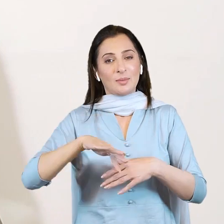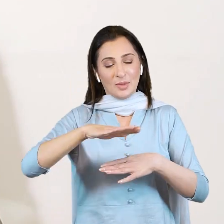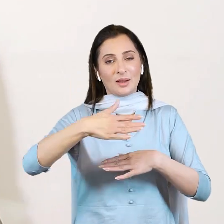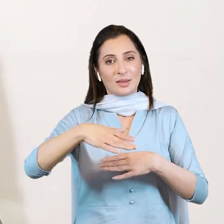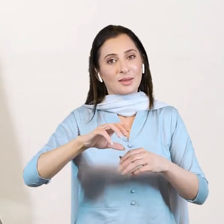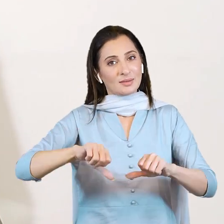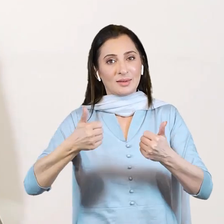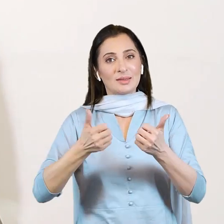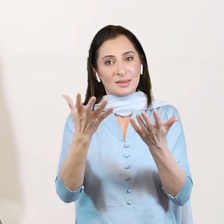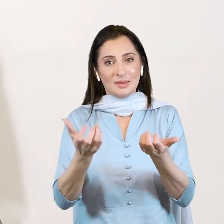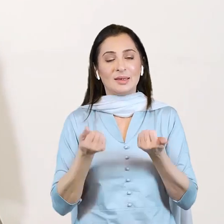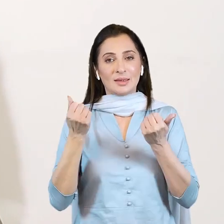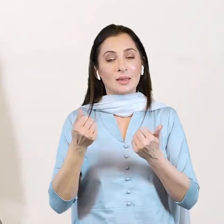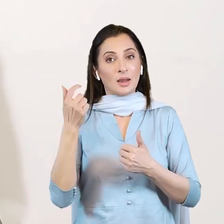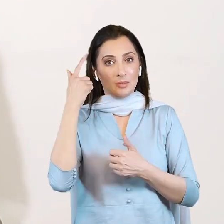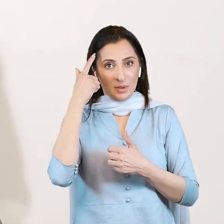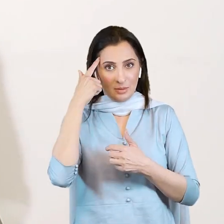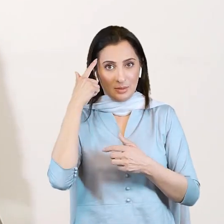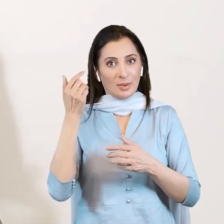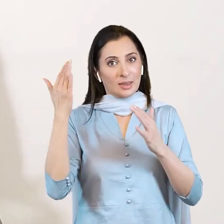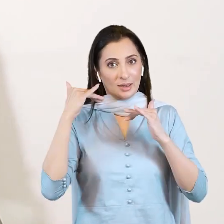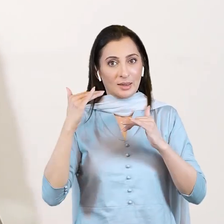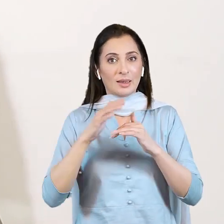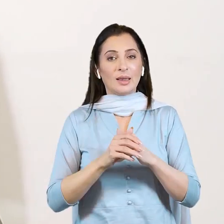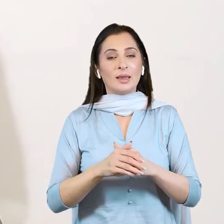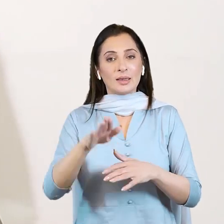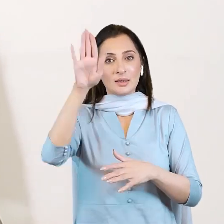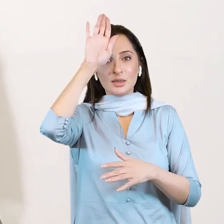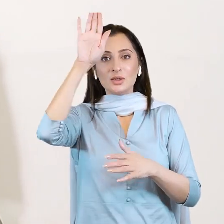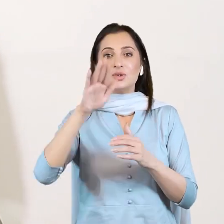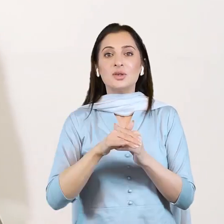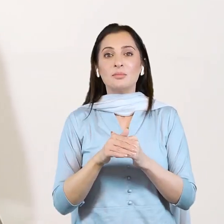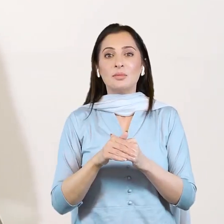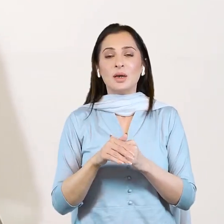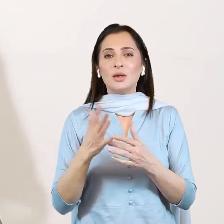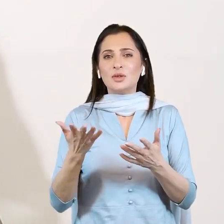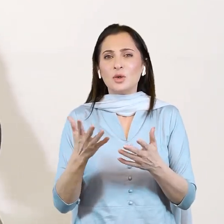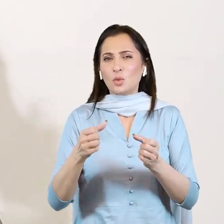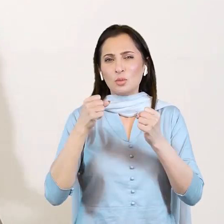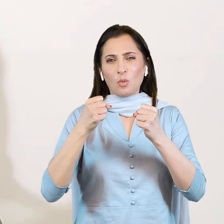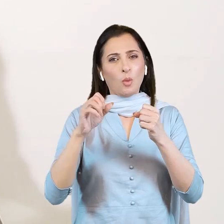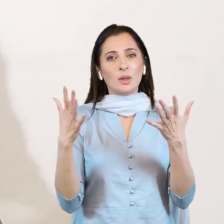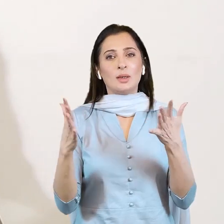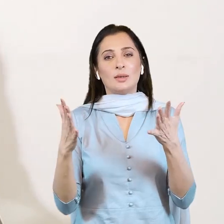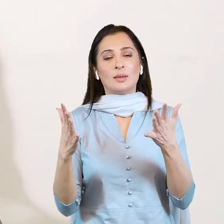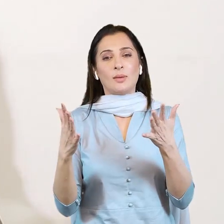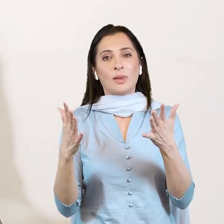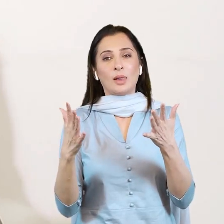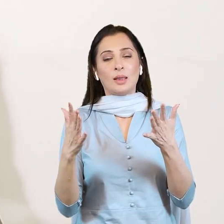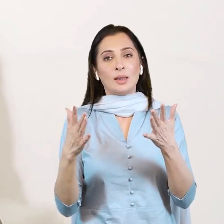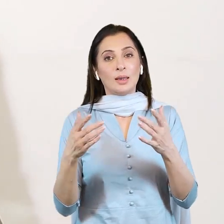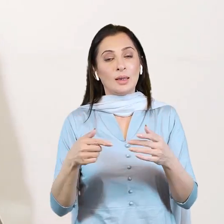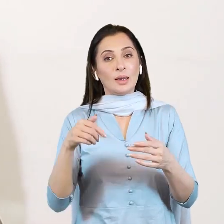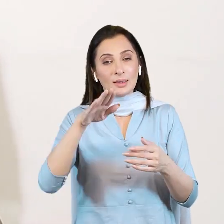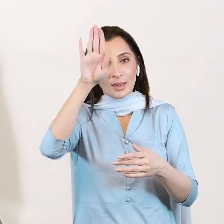achieve success in no time. Keep in mind that leadership is not a position or a